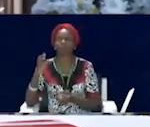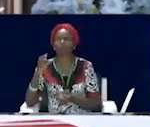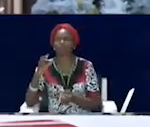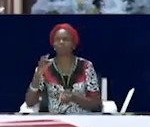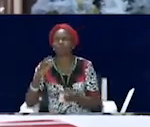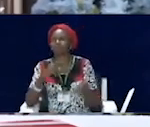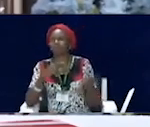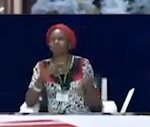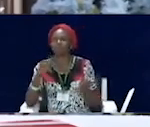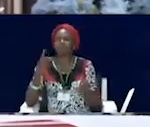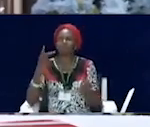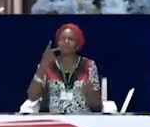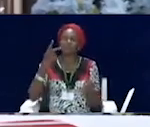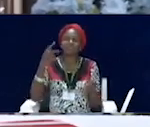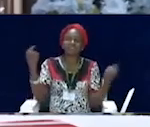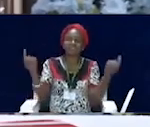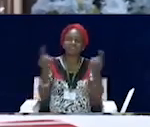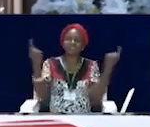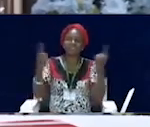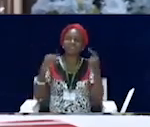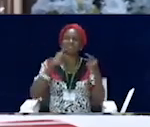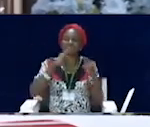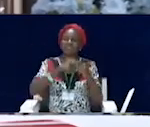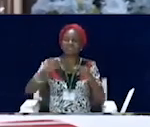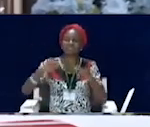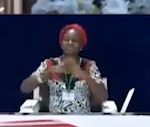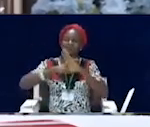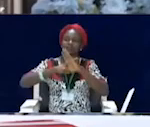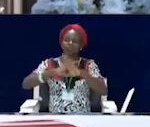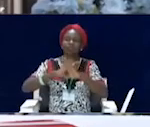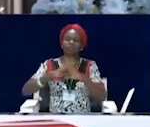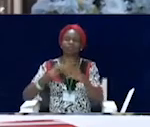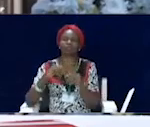Sin is an insulator.